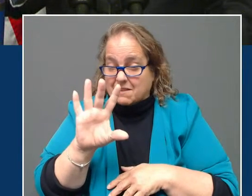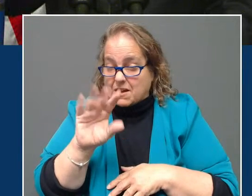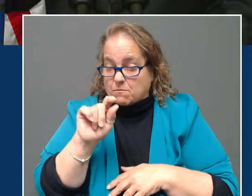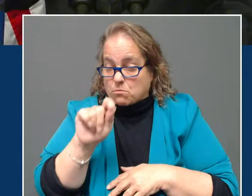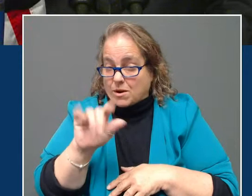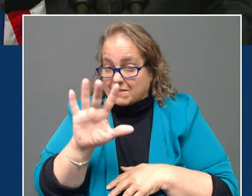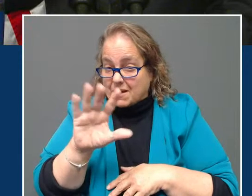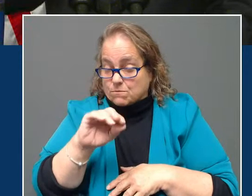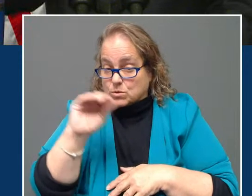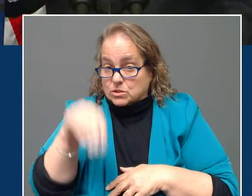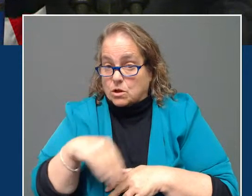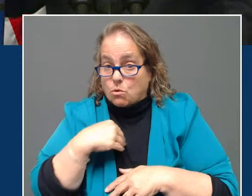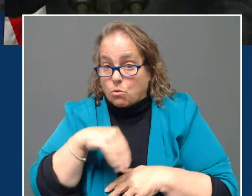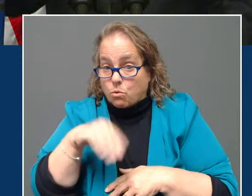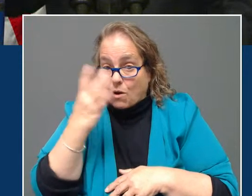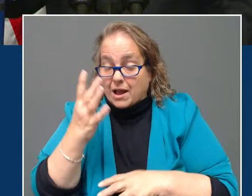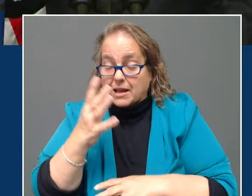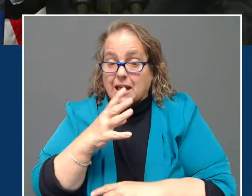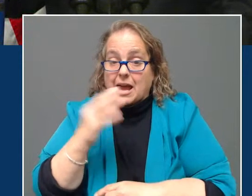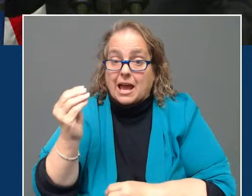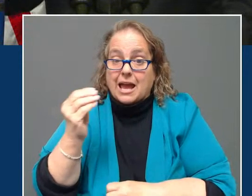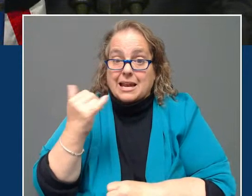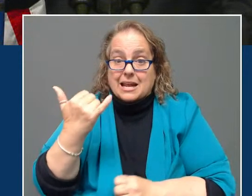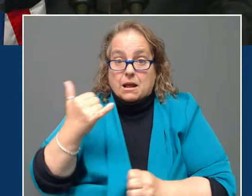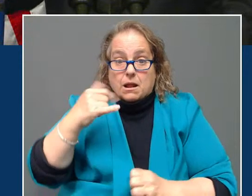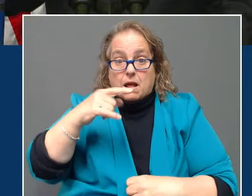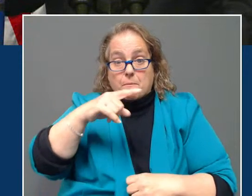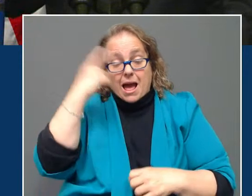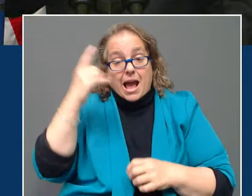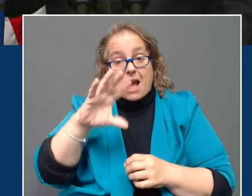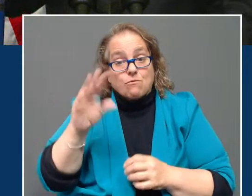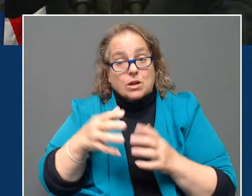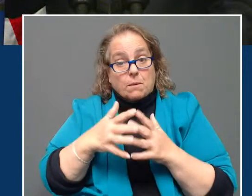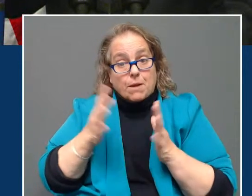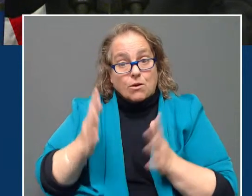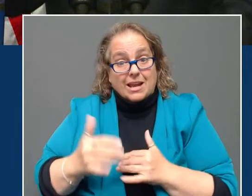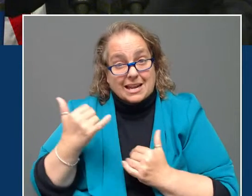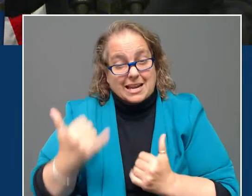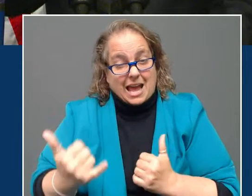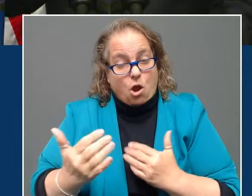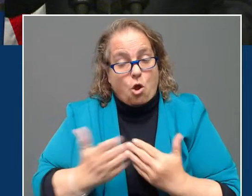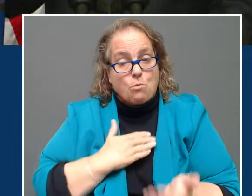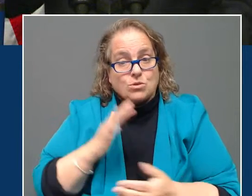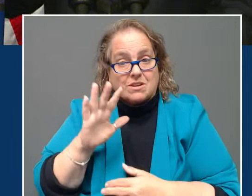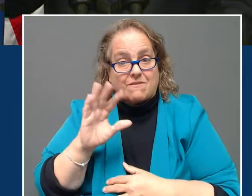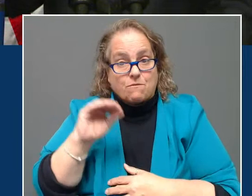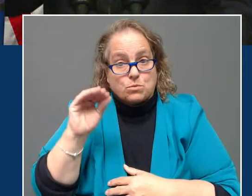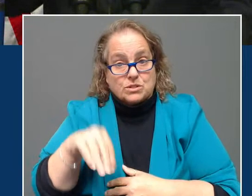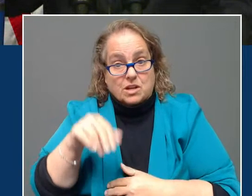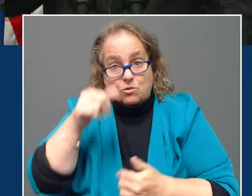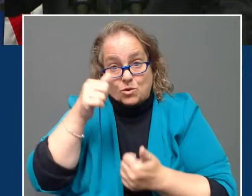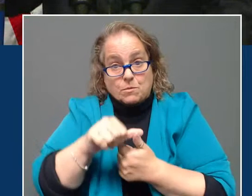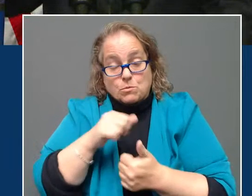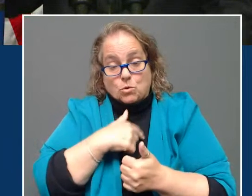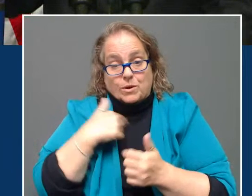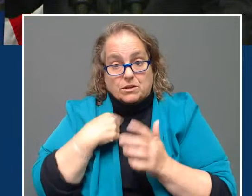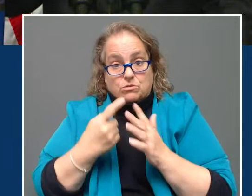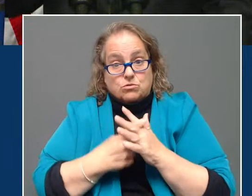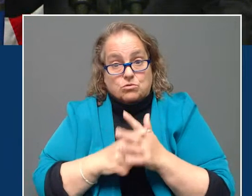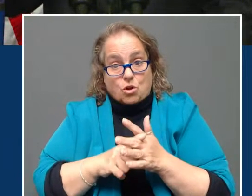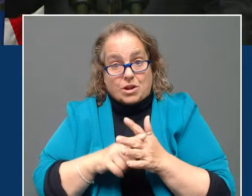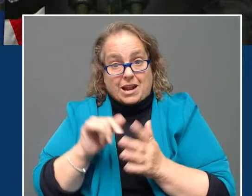85.5% white. Black or African-American has now almost reached 5%. Remember, we started off at